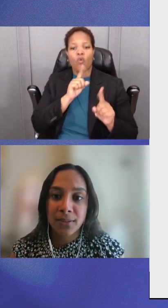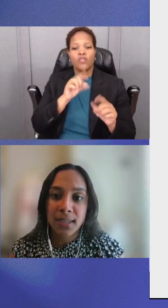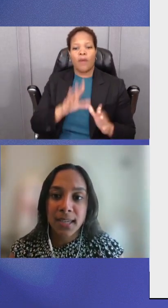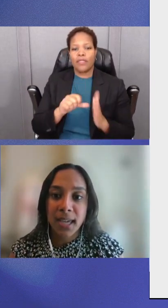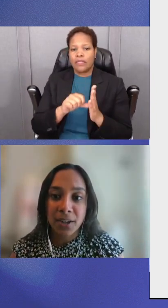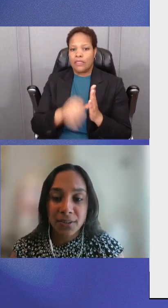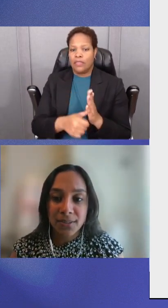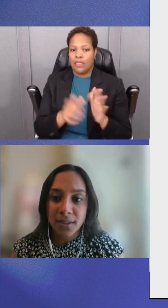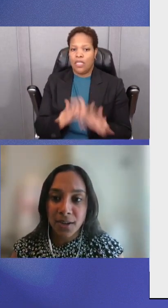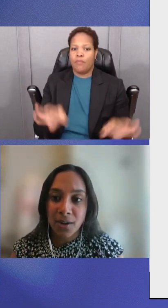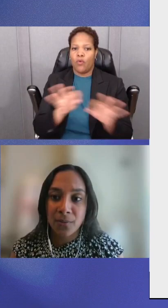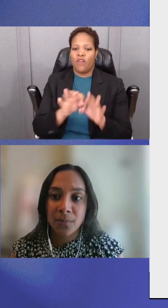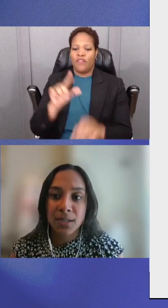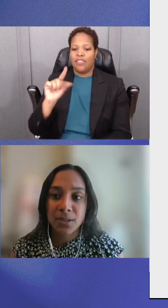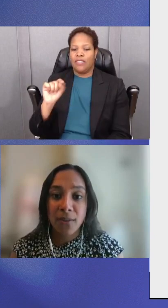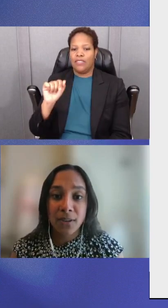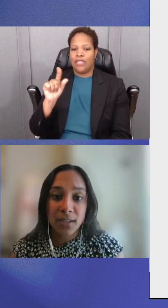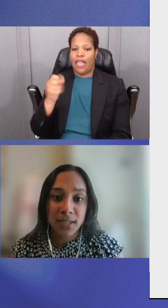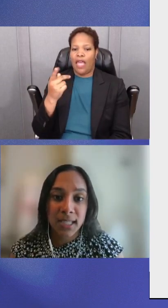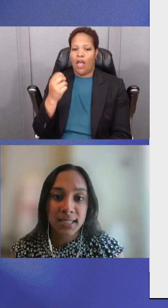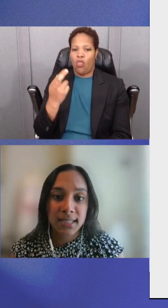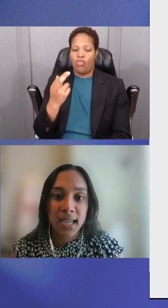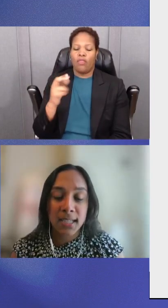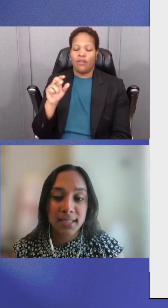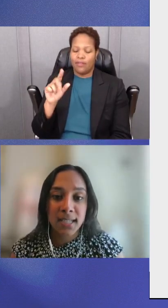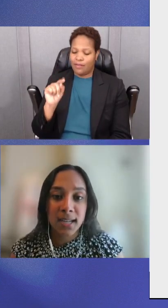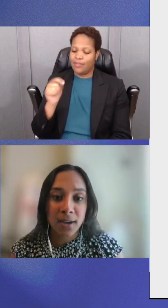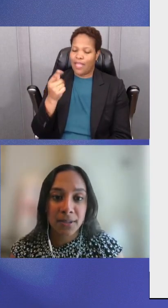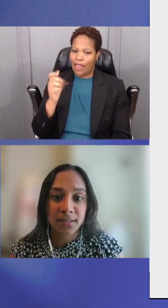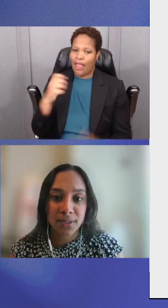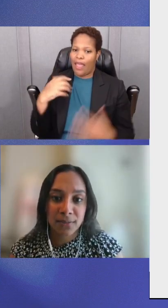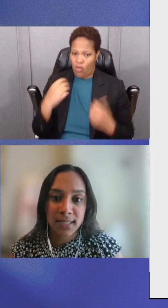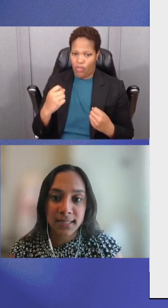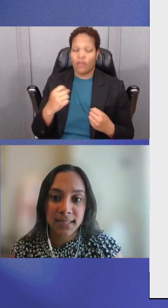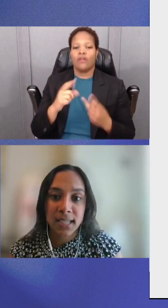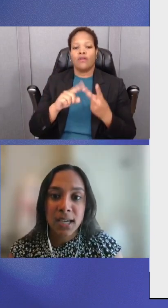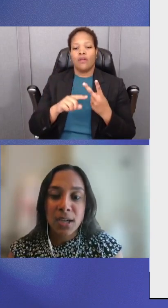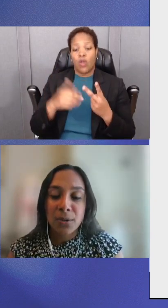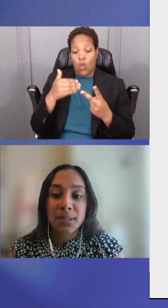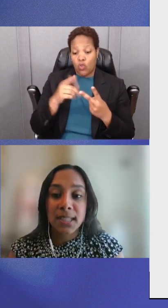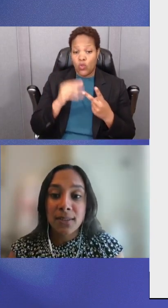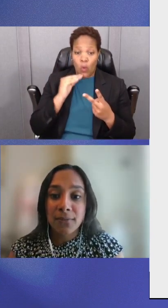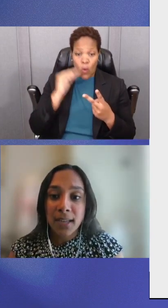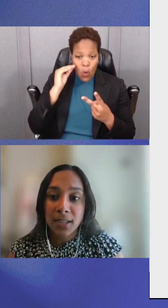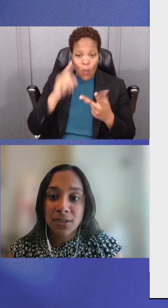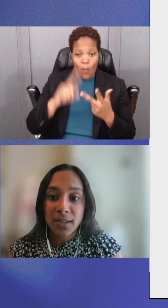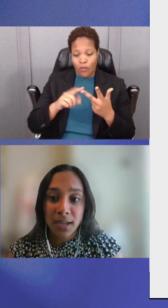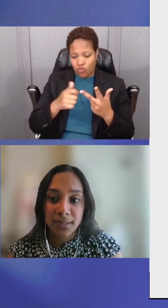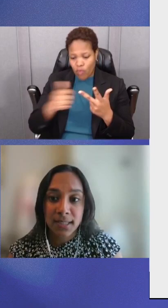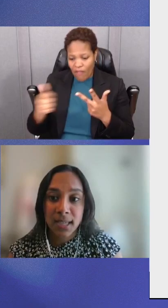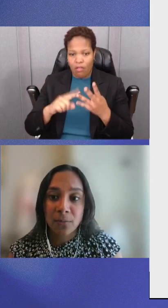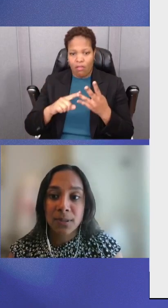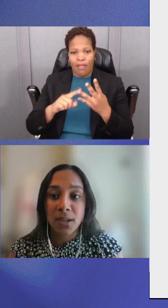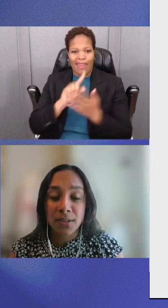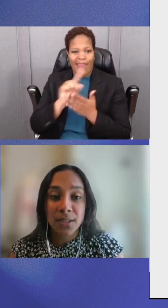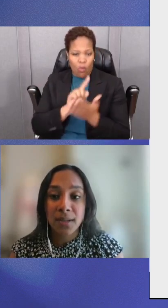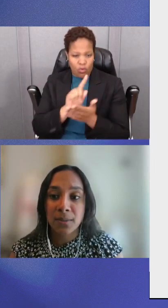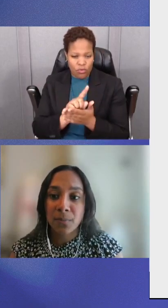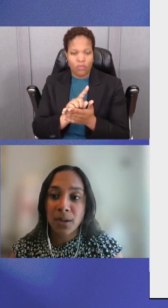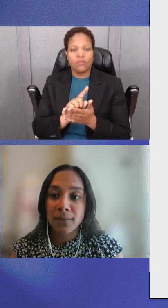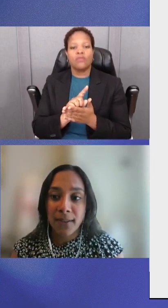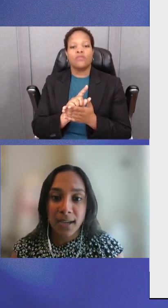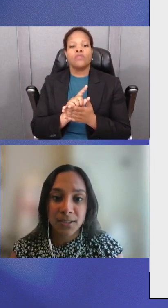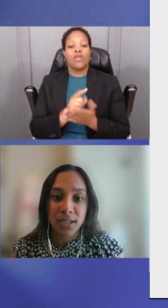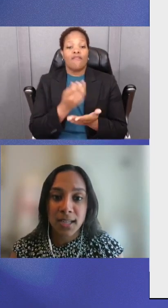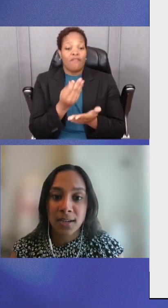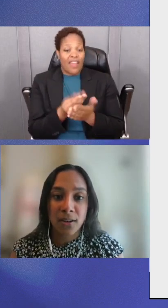telehealth, care close to their home, travel convenience, and extended hours of service. Receiving financial counseling was also an